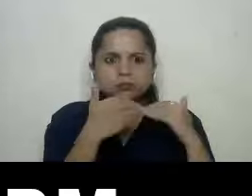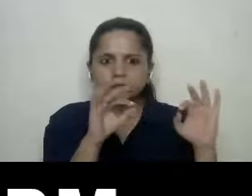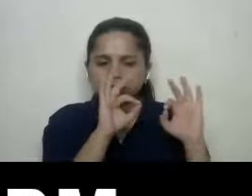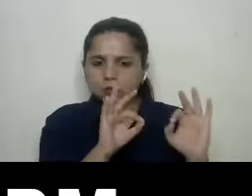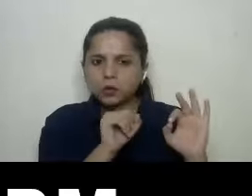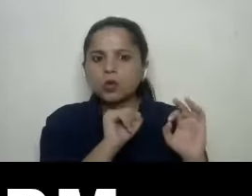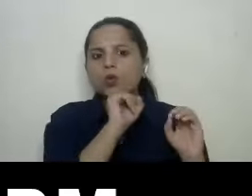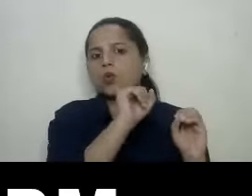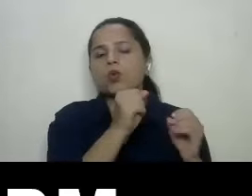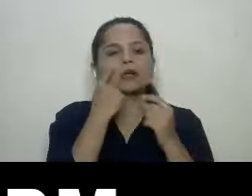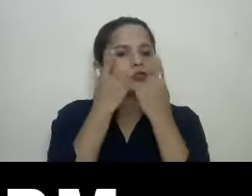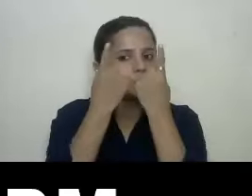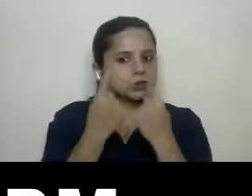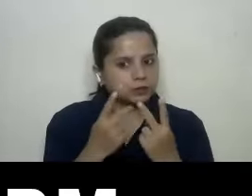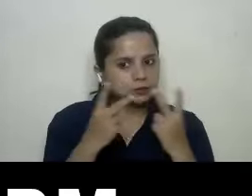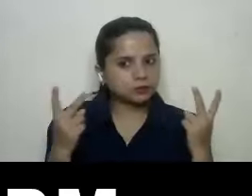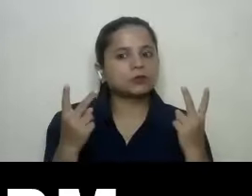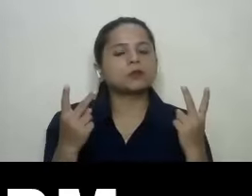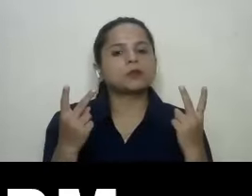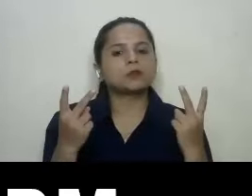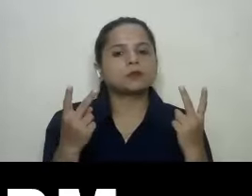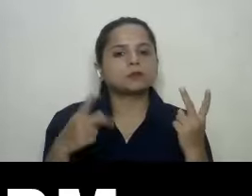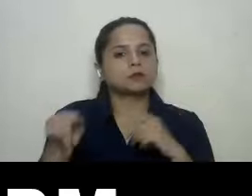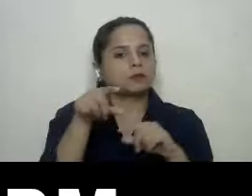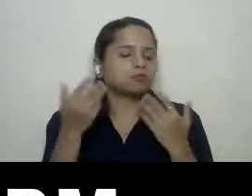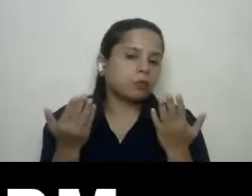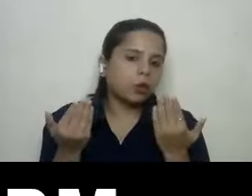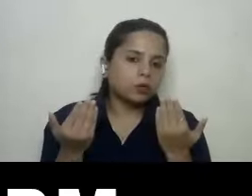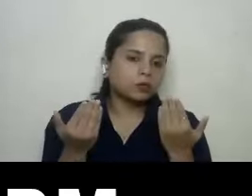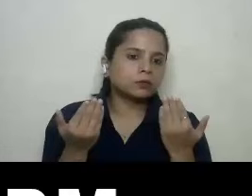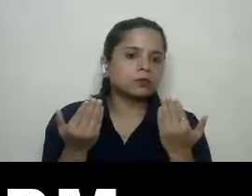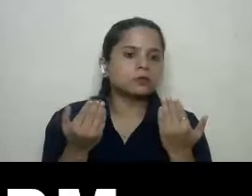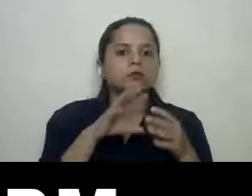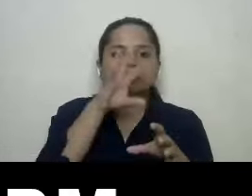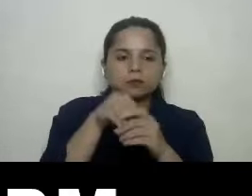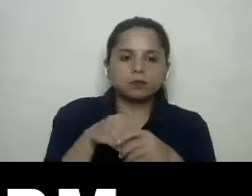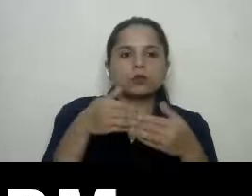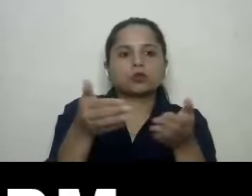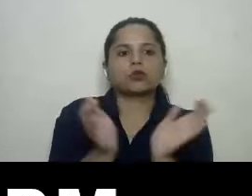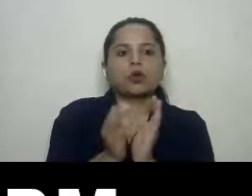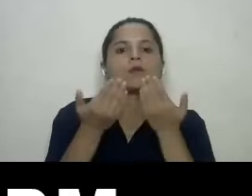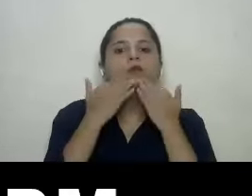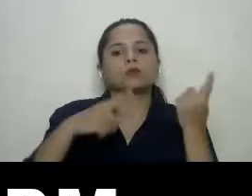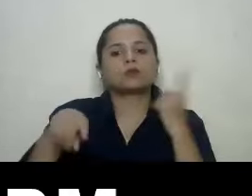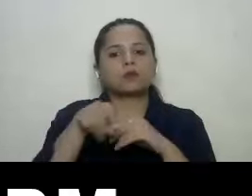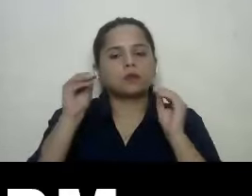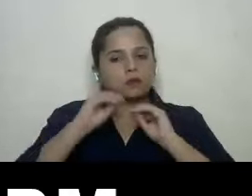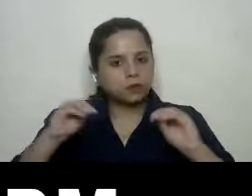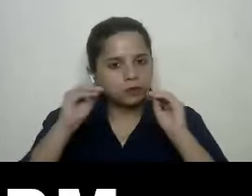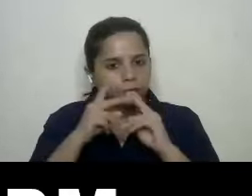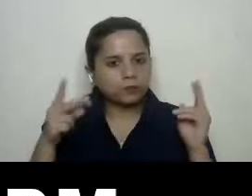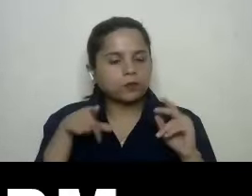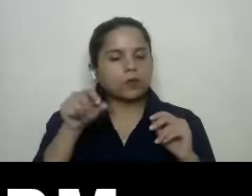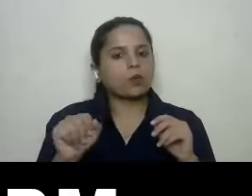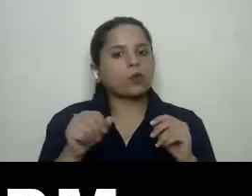and assessment. Can engage community student talk and educators talk.